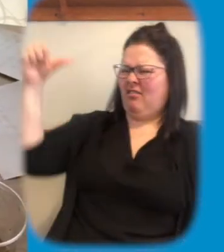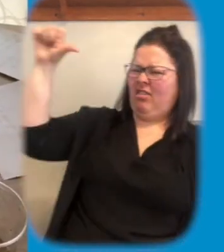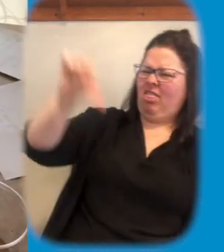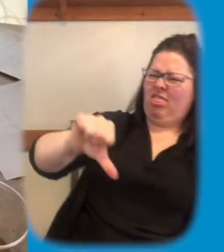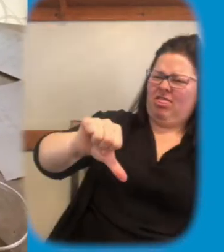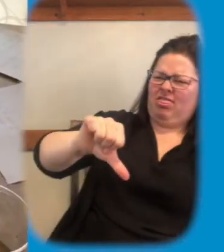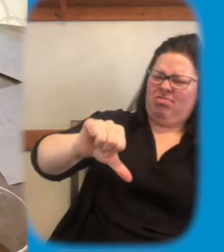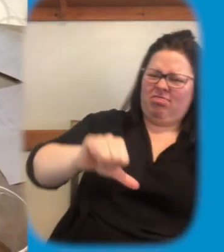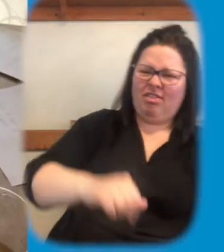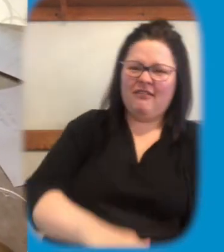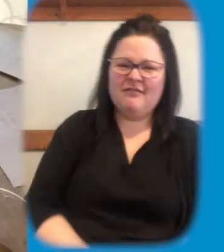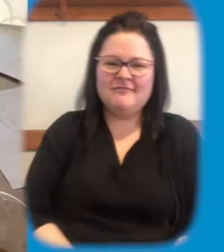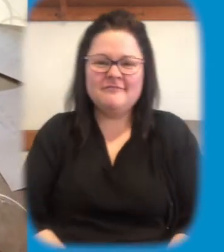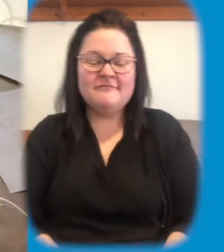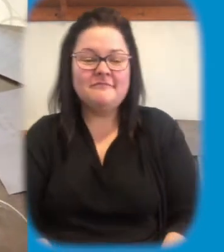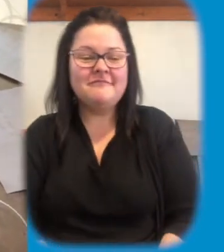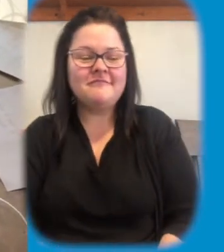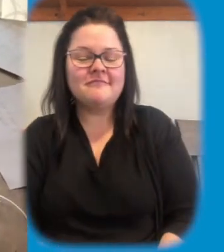Thumbs down.